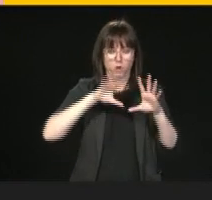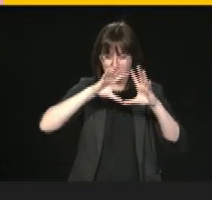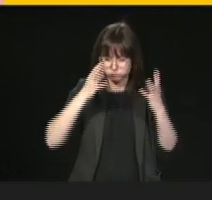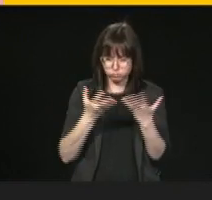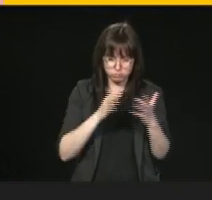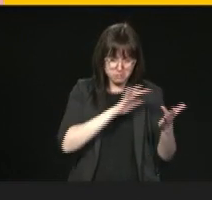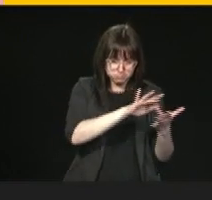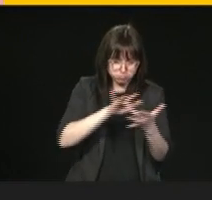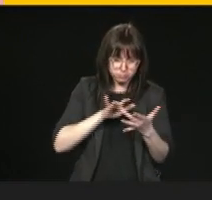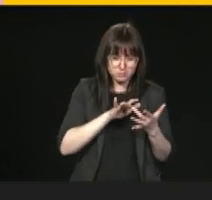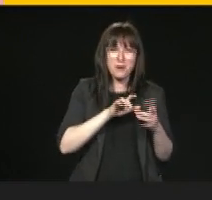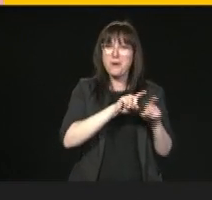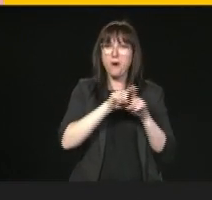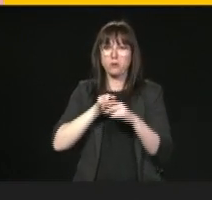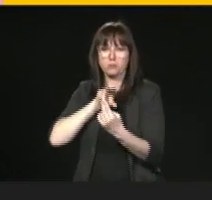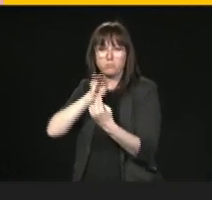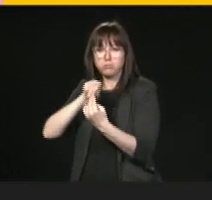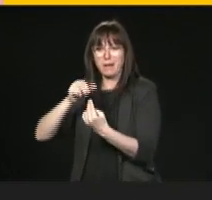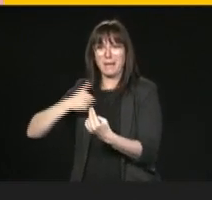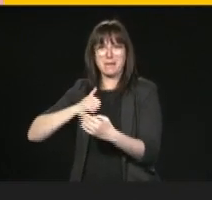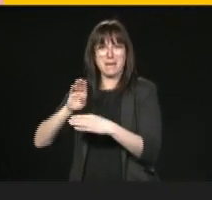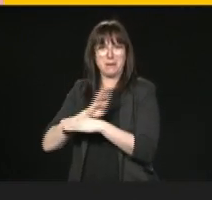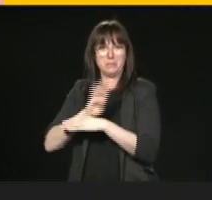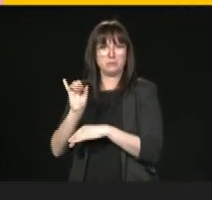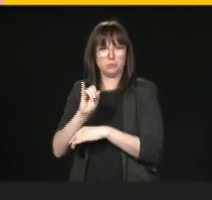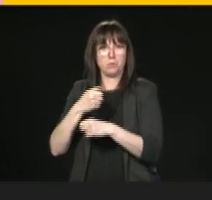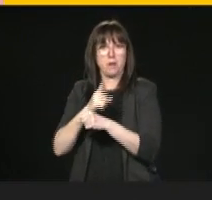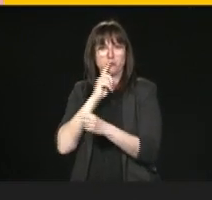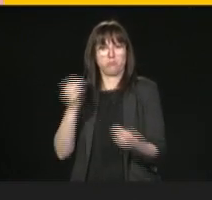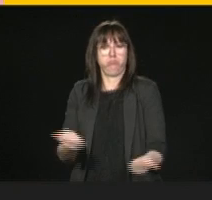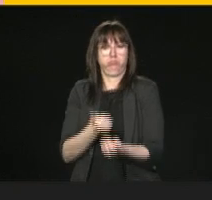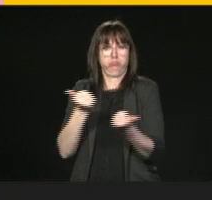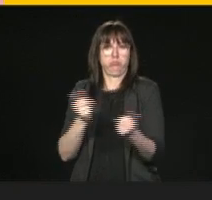have the supplies and equipment we need here in Canada.